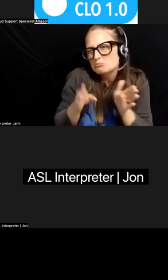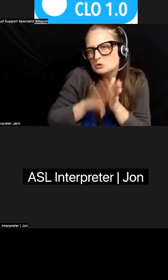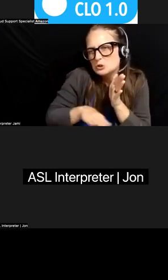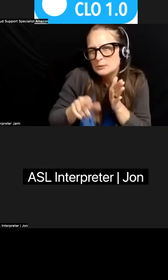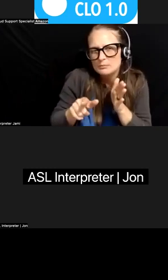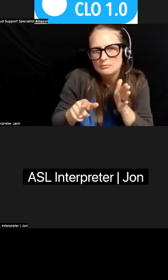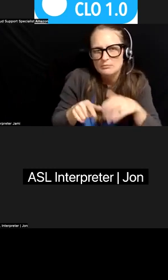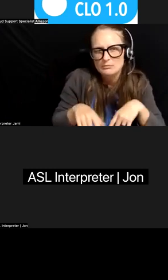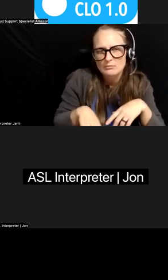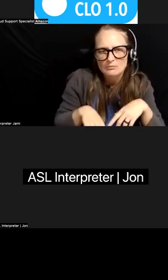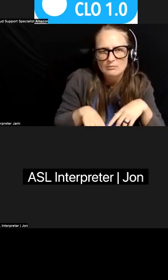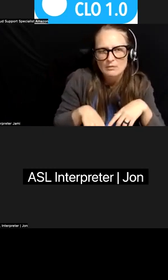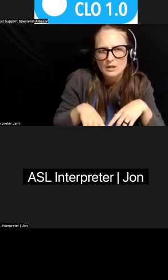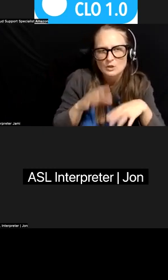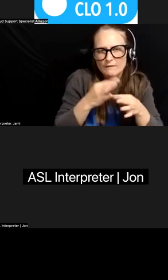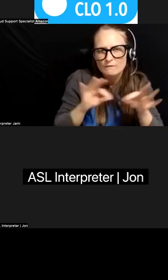free tier. I'm using that.